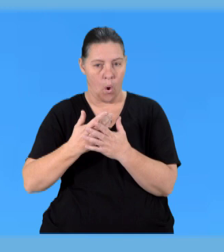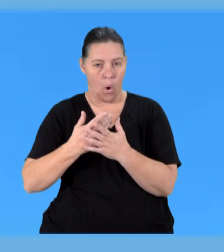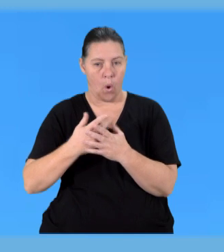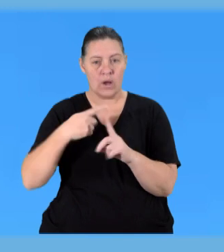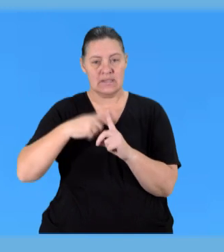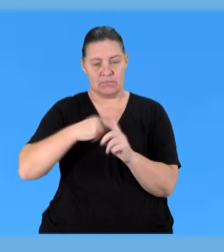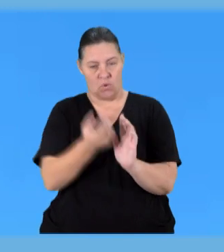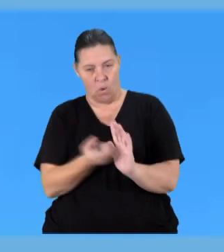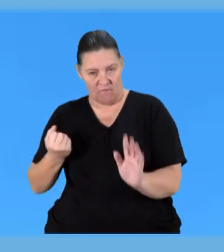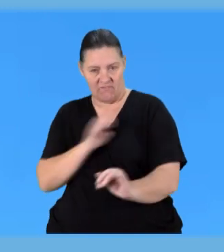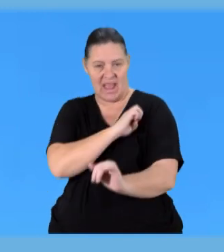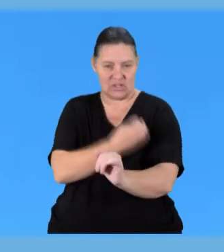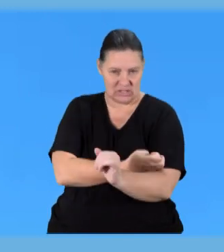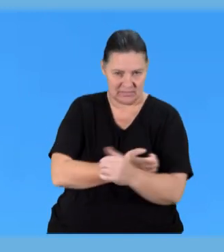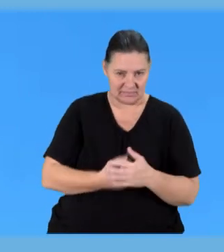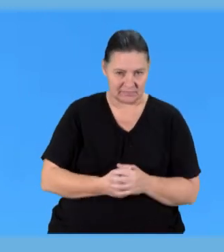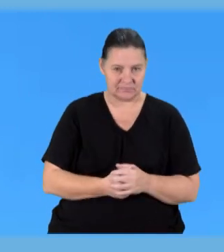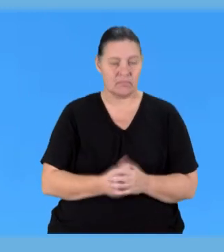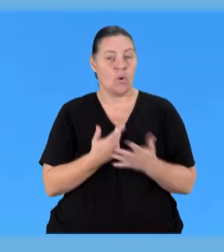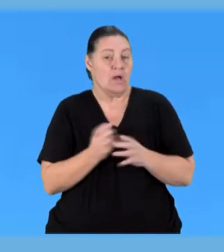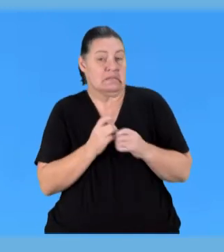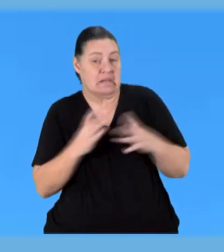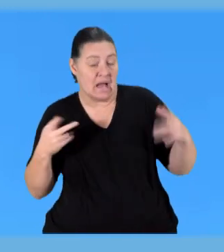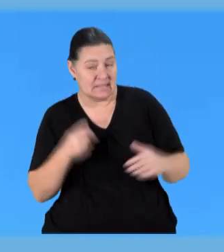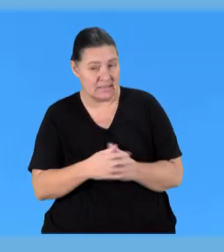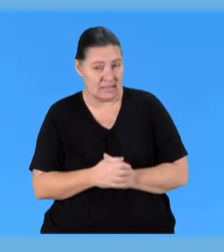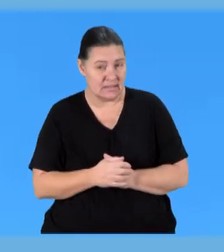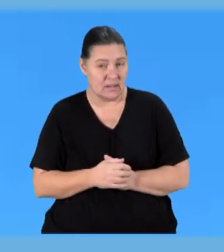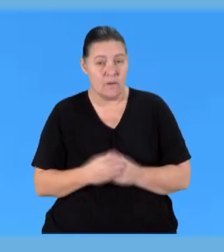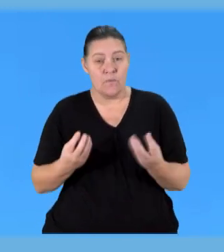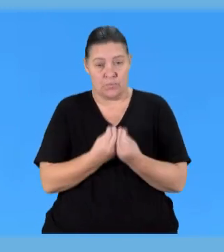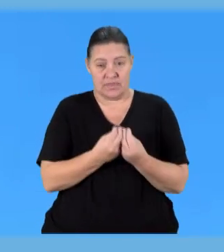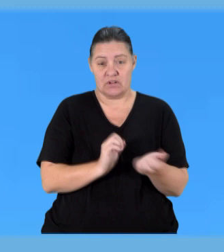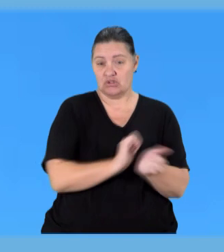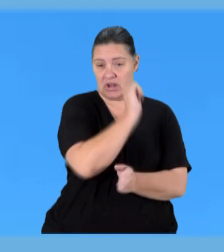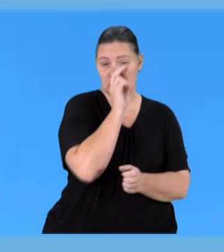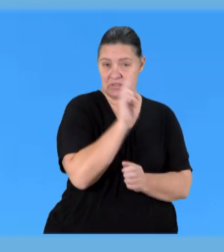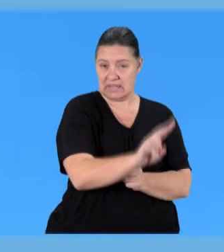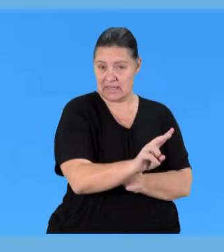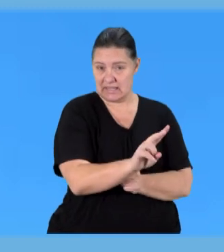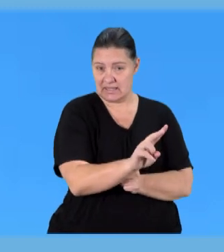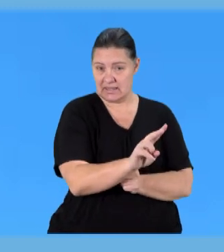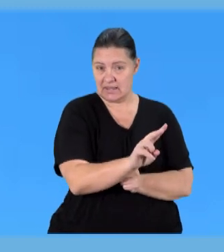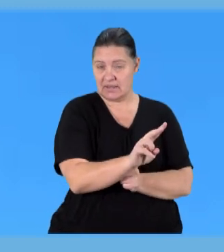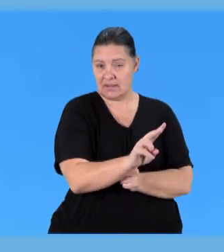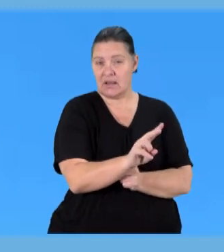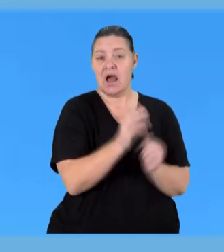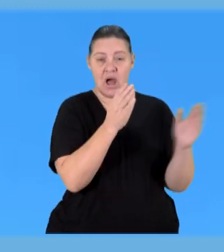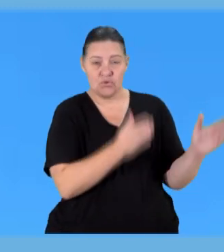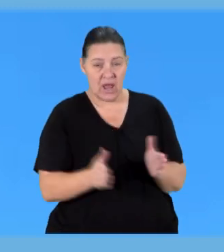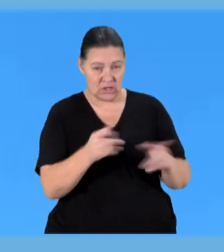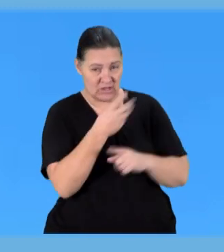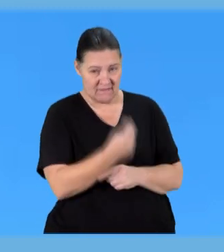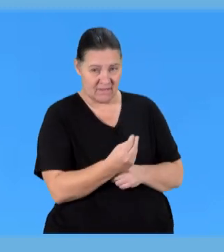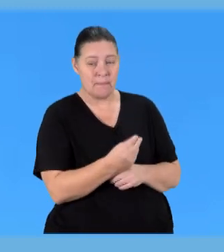energy from the substances? So when we are starting here, we're starting off with the solid. As we can see, the particles there, they are arranged and